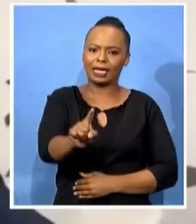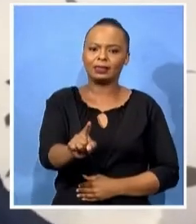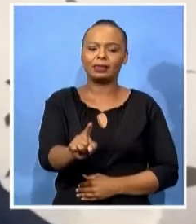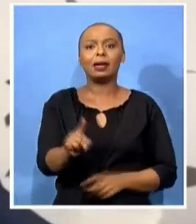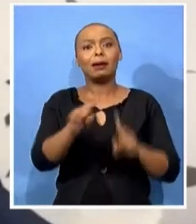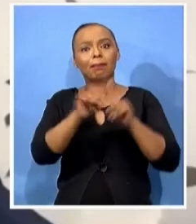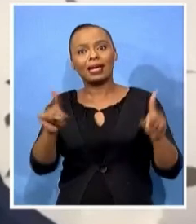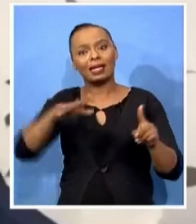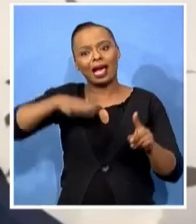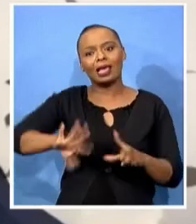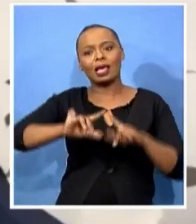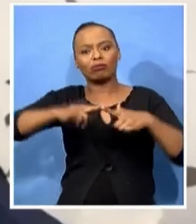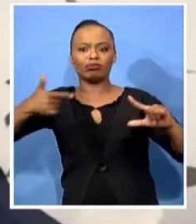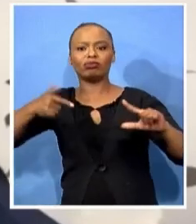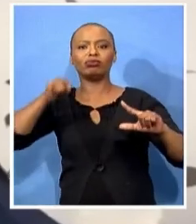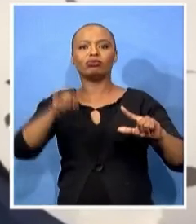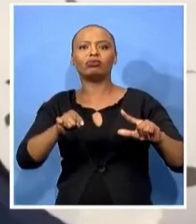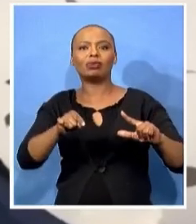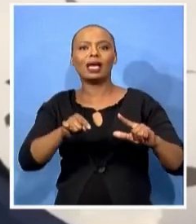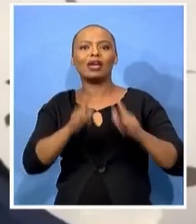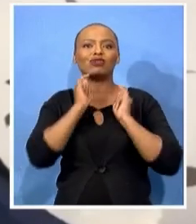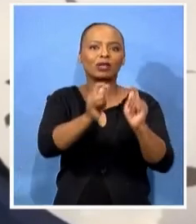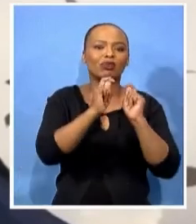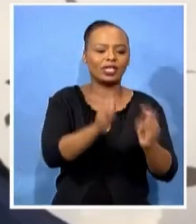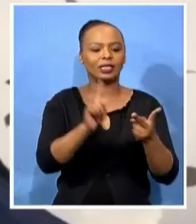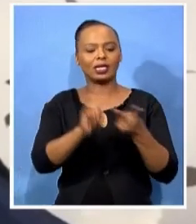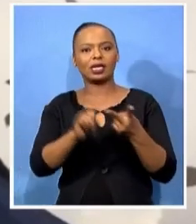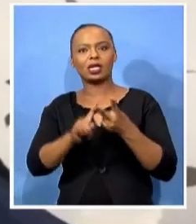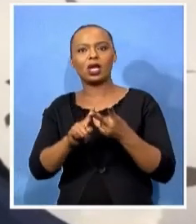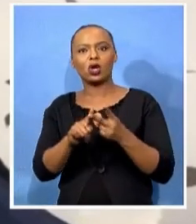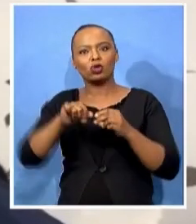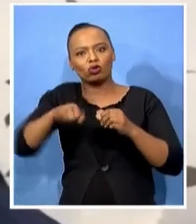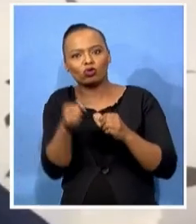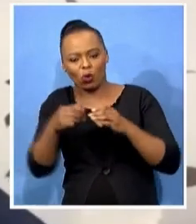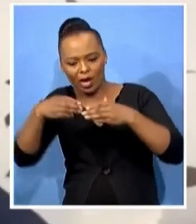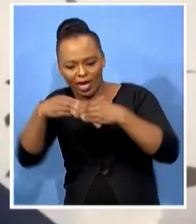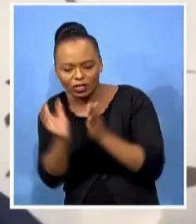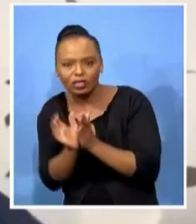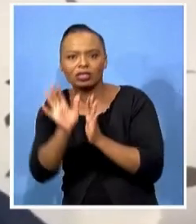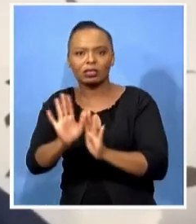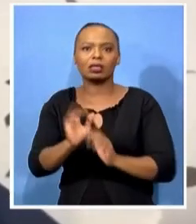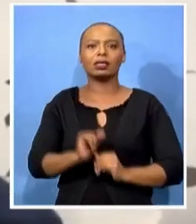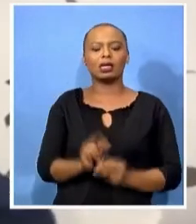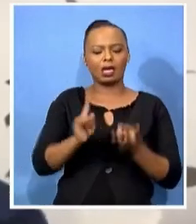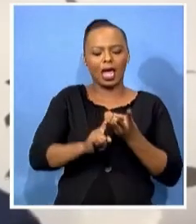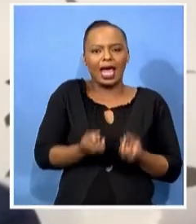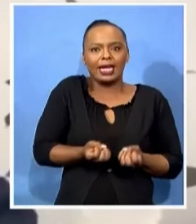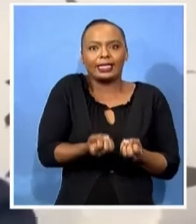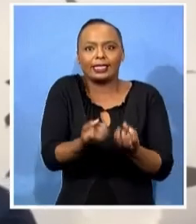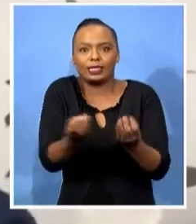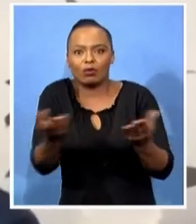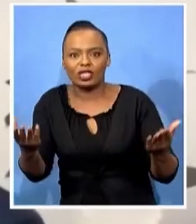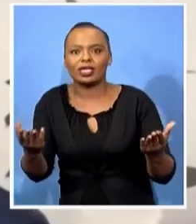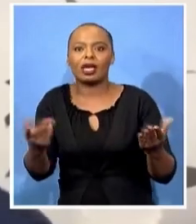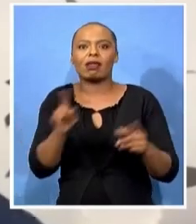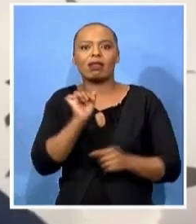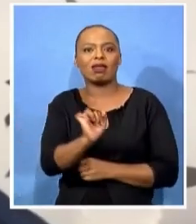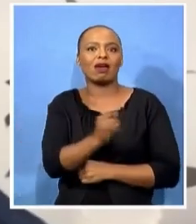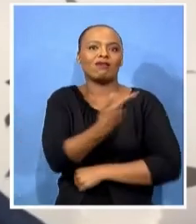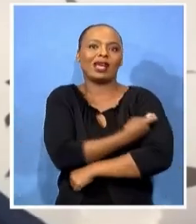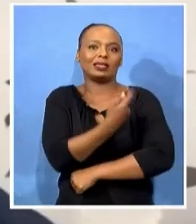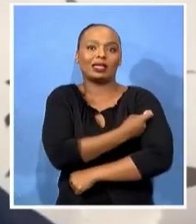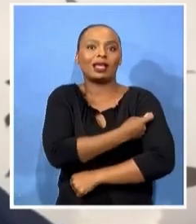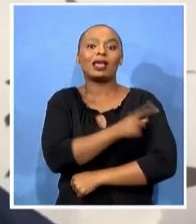around storage, around distribution and allocation of the vaccine. And so that is why we've been repeatedly